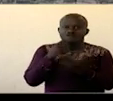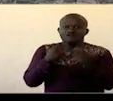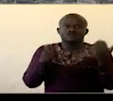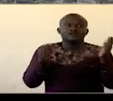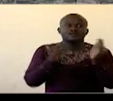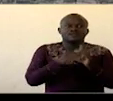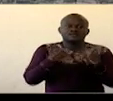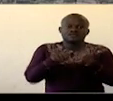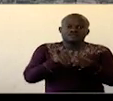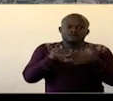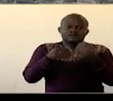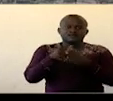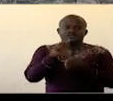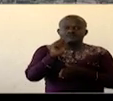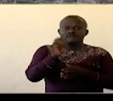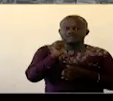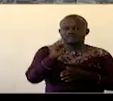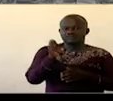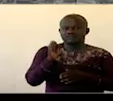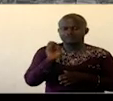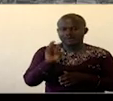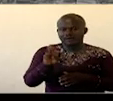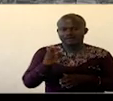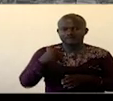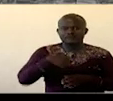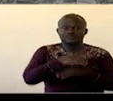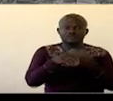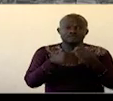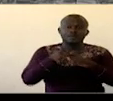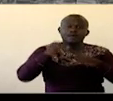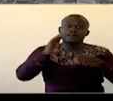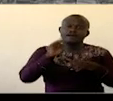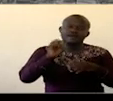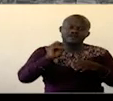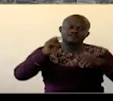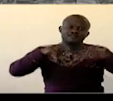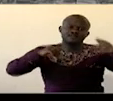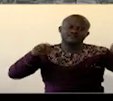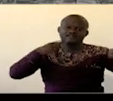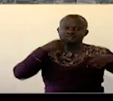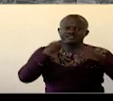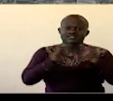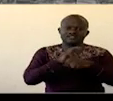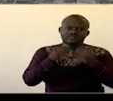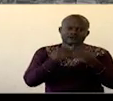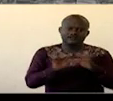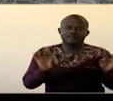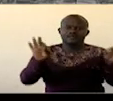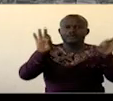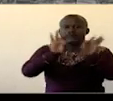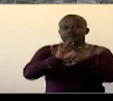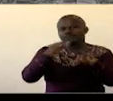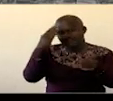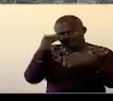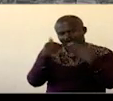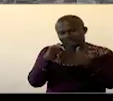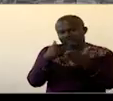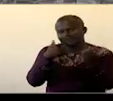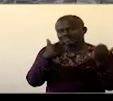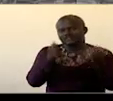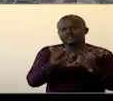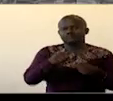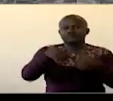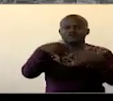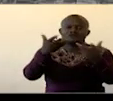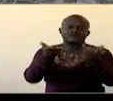well as timber. So biodiversity is very important because it